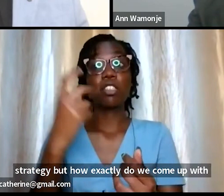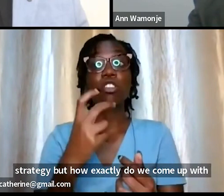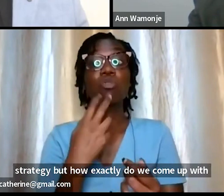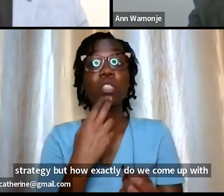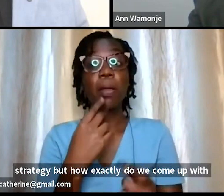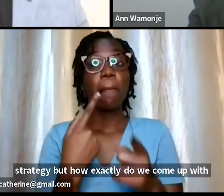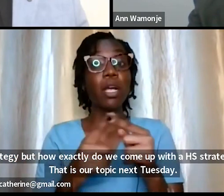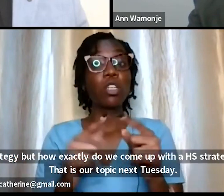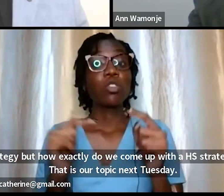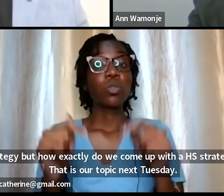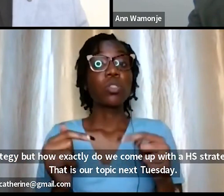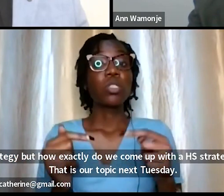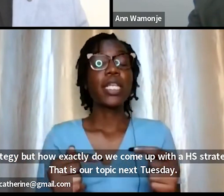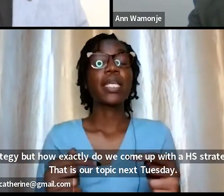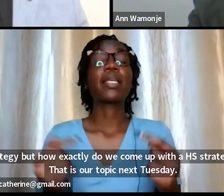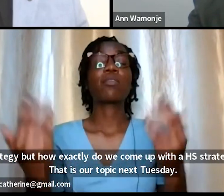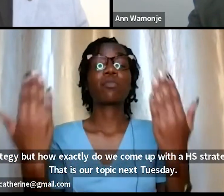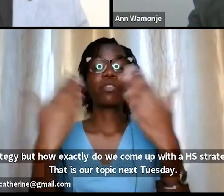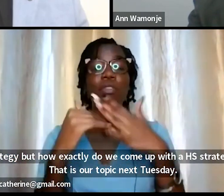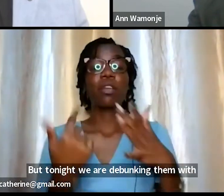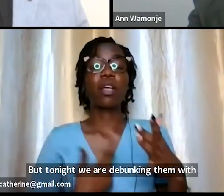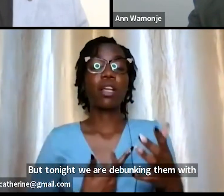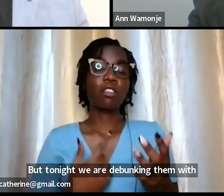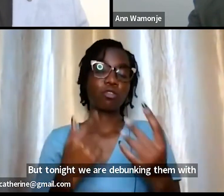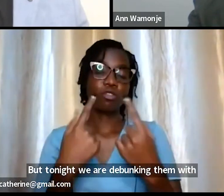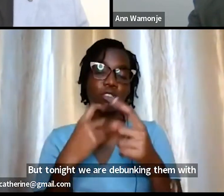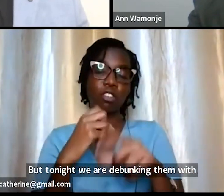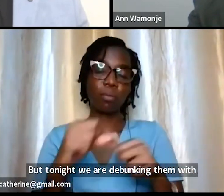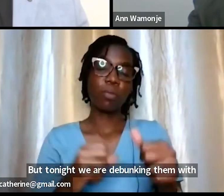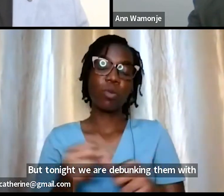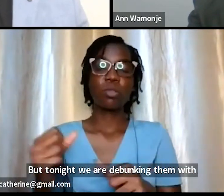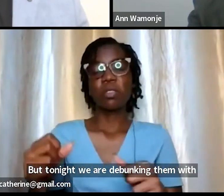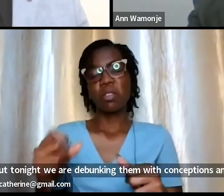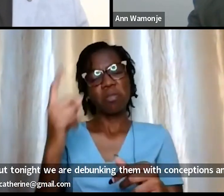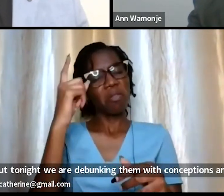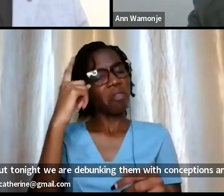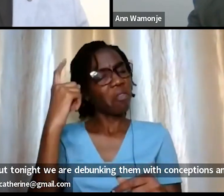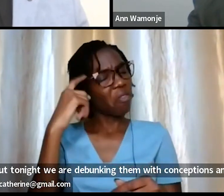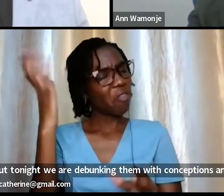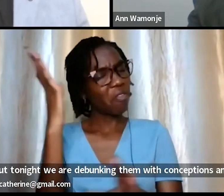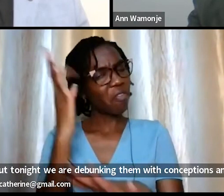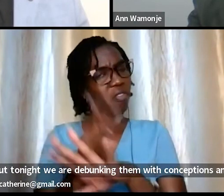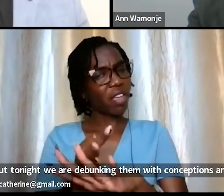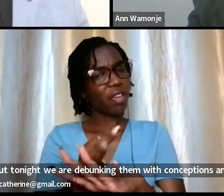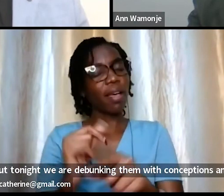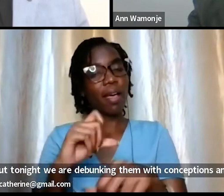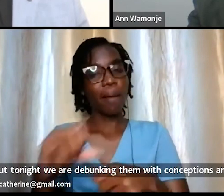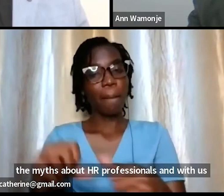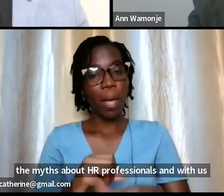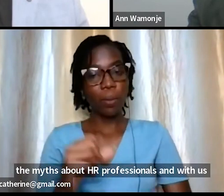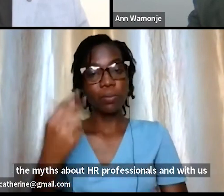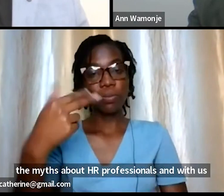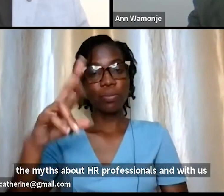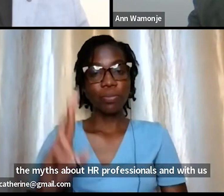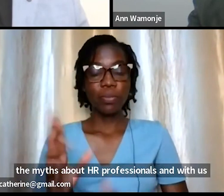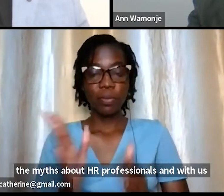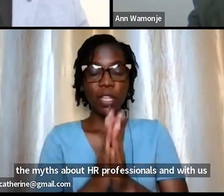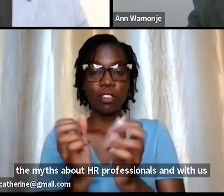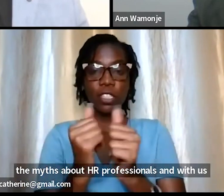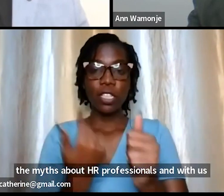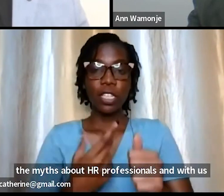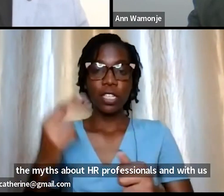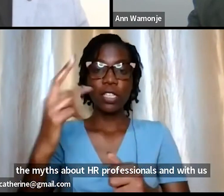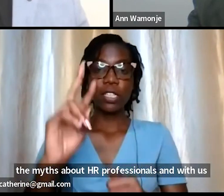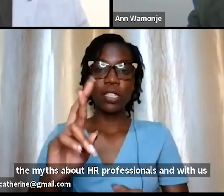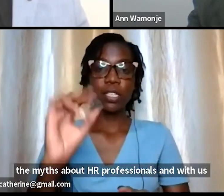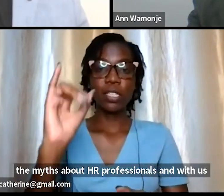we are debunking the misconceptions and the myths about HR professionals. And with us is none other than Richard Magoma, and of course,